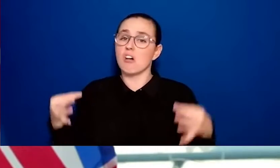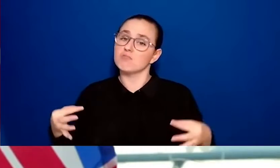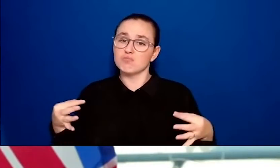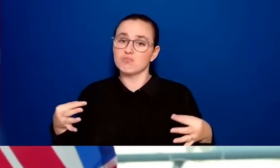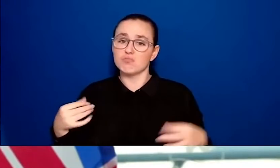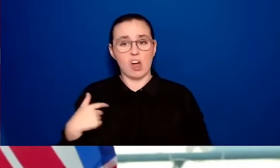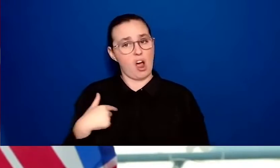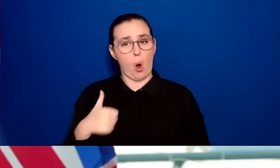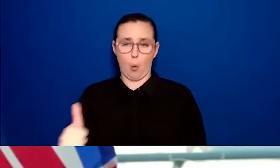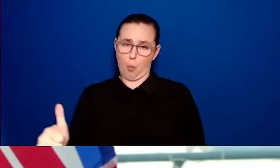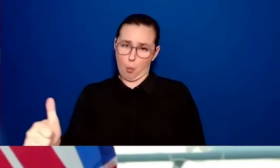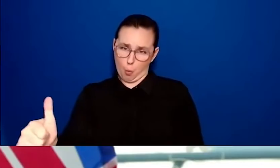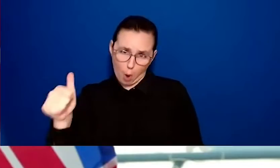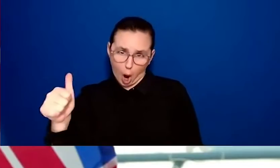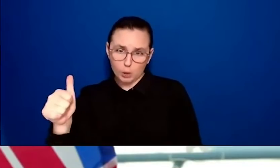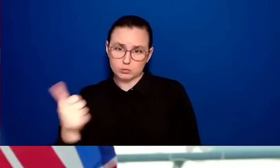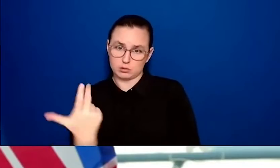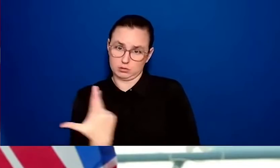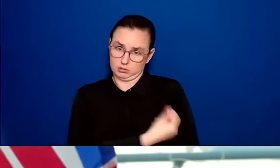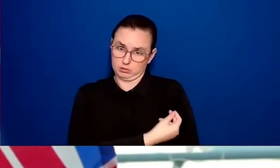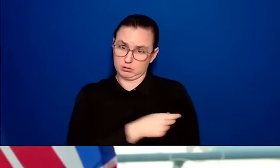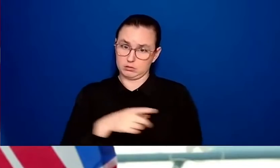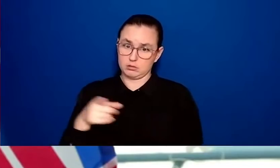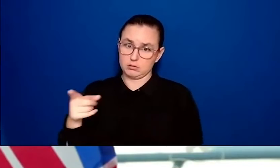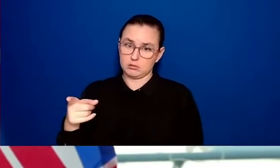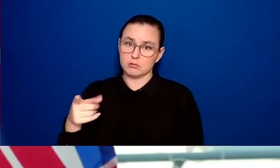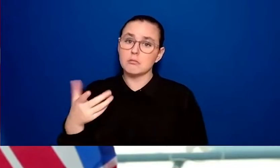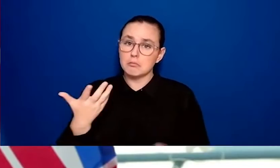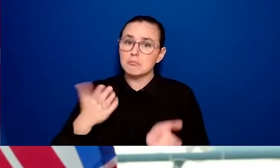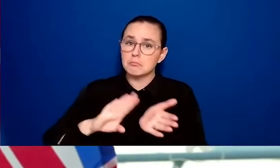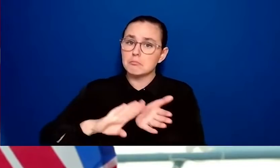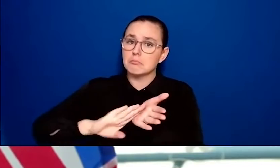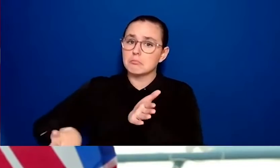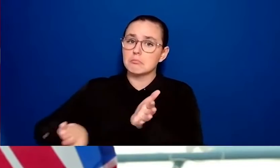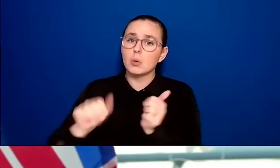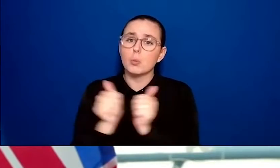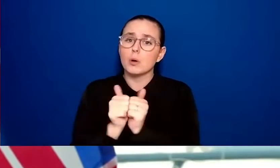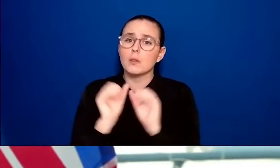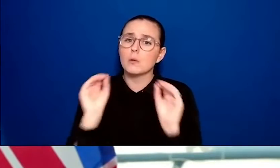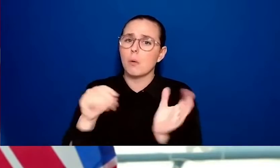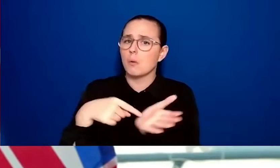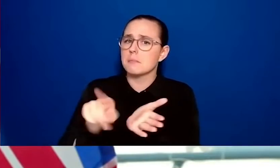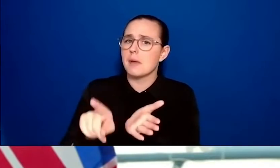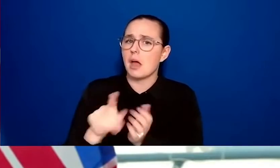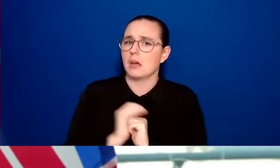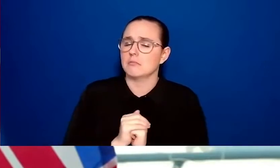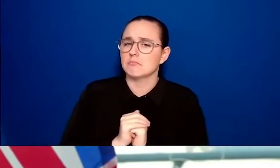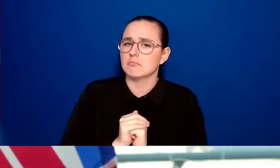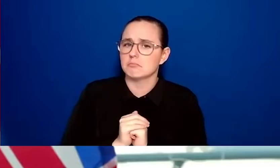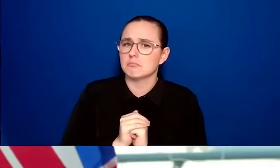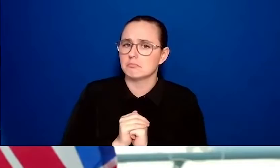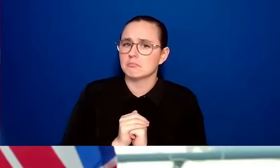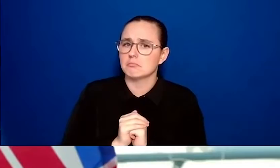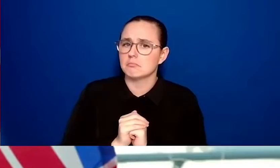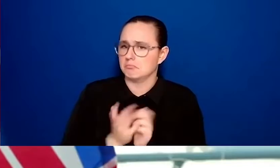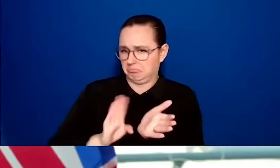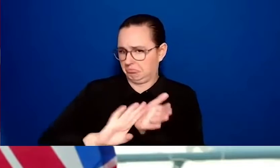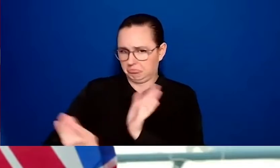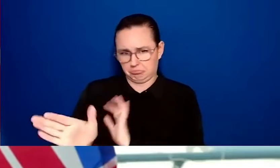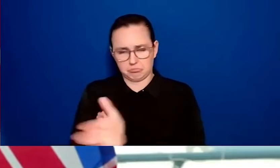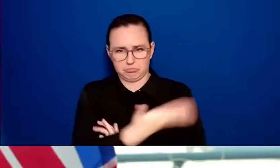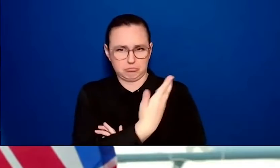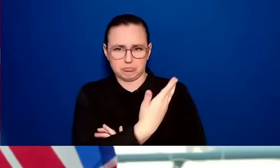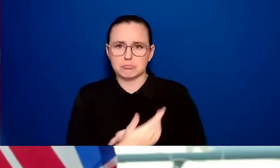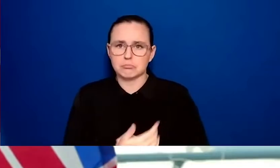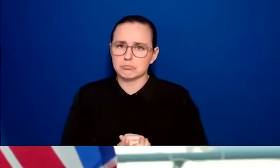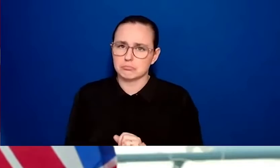Our next question is from Shannon Patterson, CTV. Shannon, please go ahead. Oh, hi there. Sort of similar to Richard's question, how